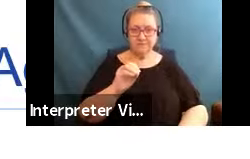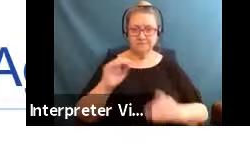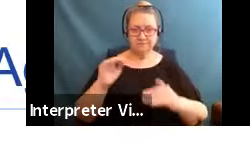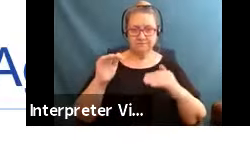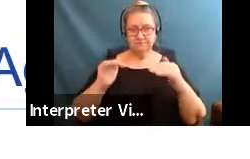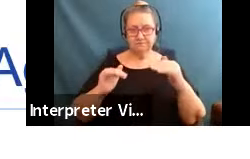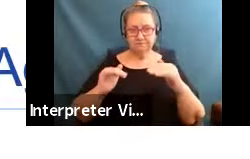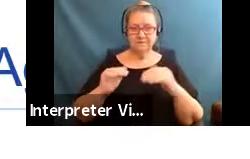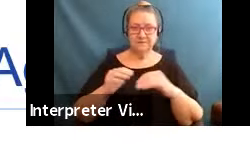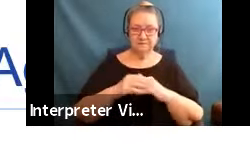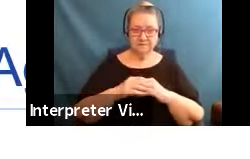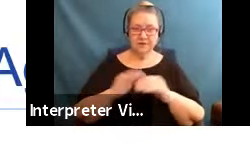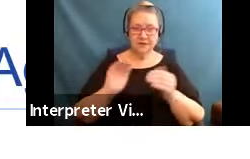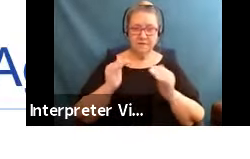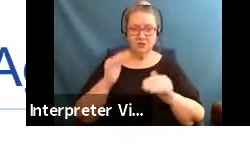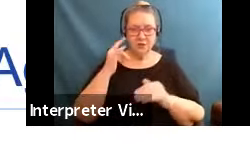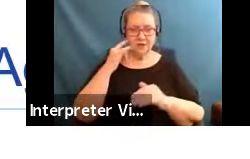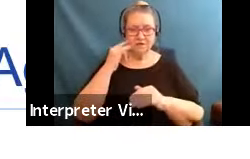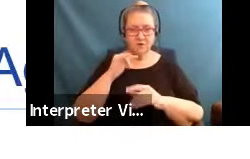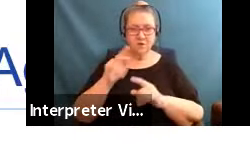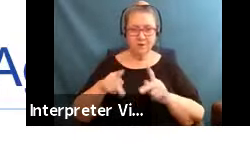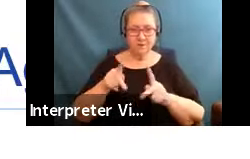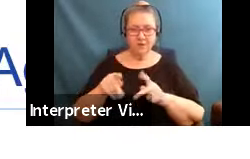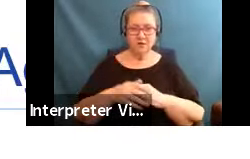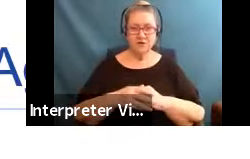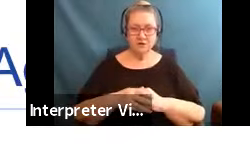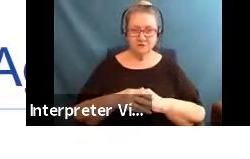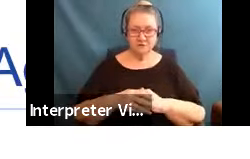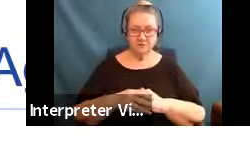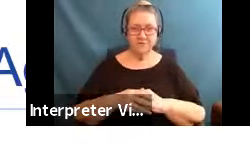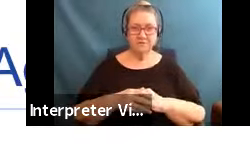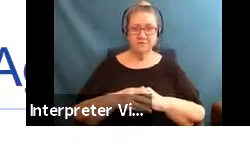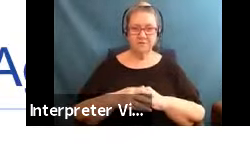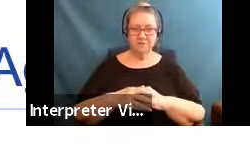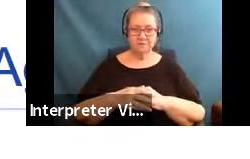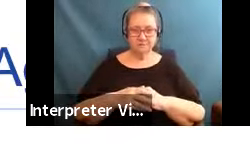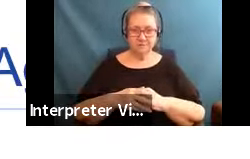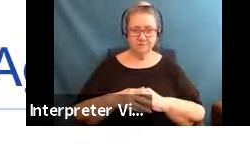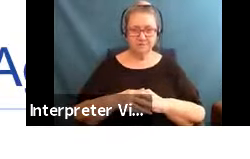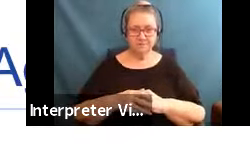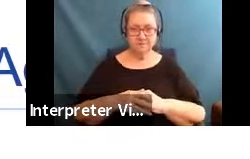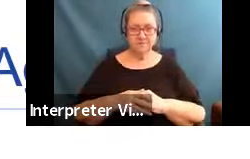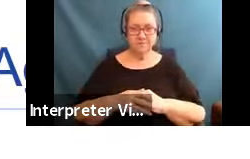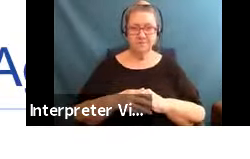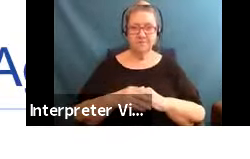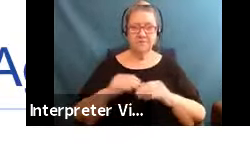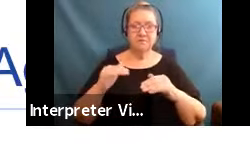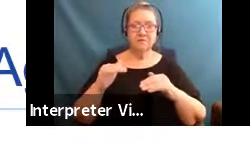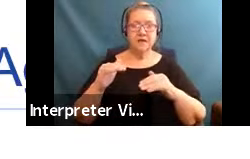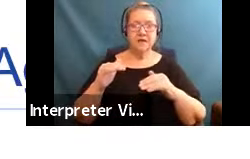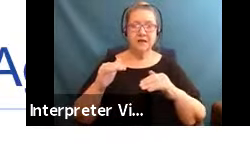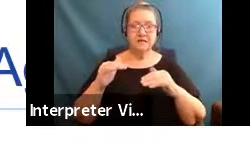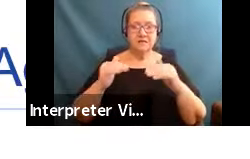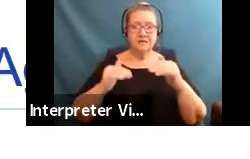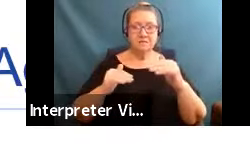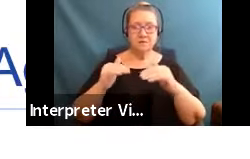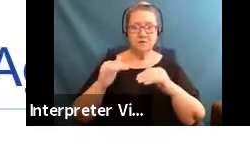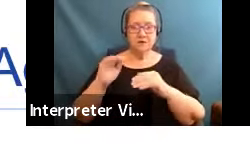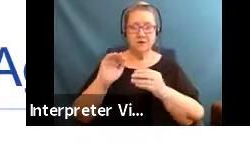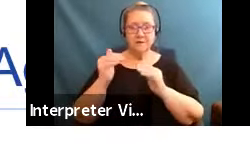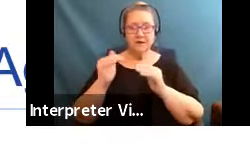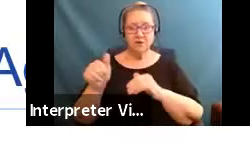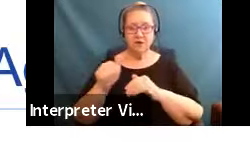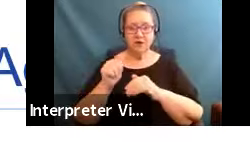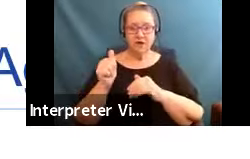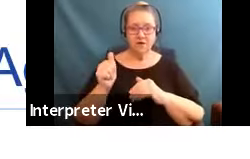California population, and the African-American population, you know, also disproportionate compared to, you know, others. Whites